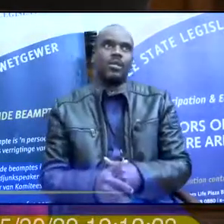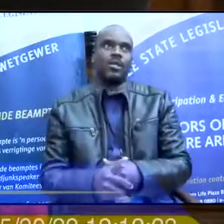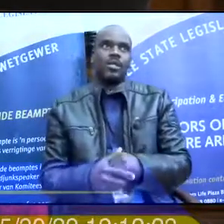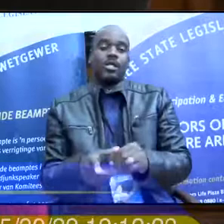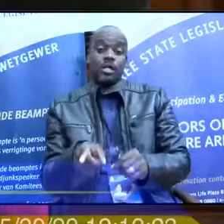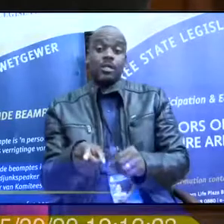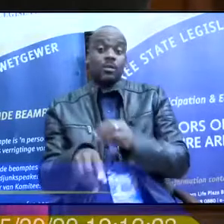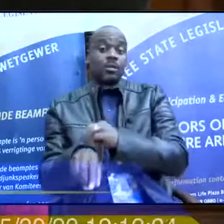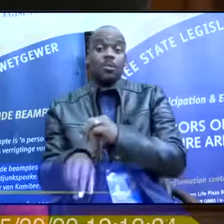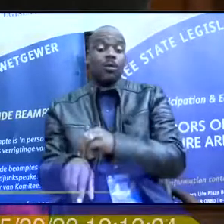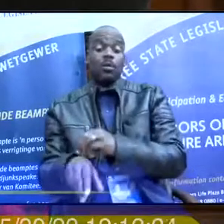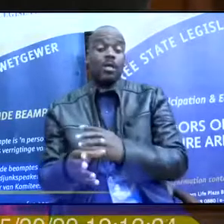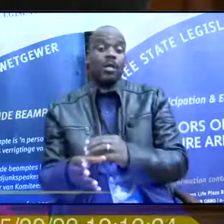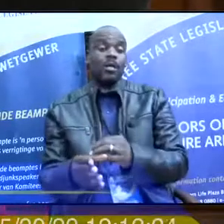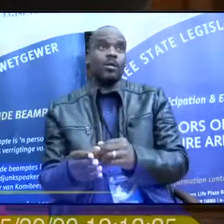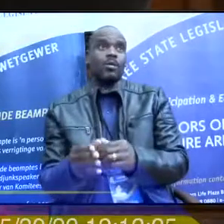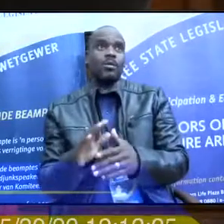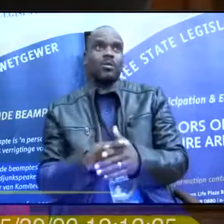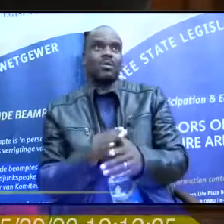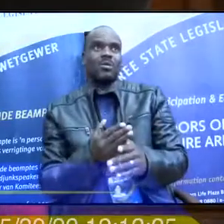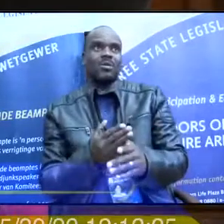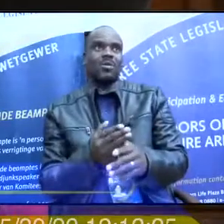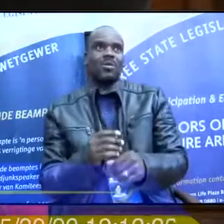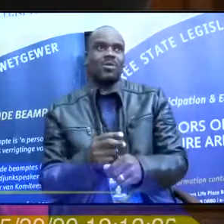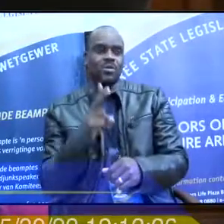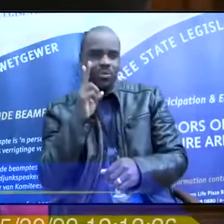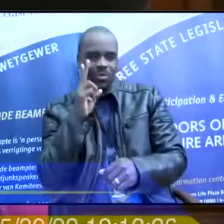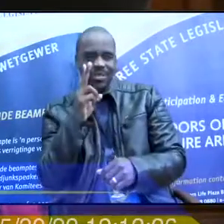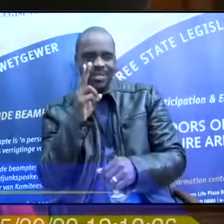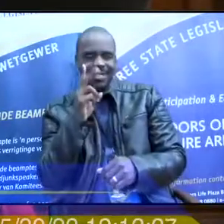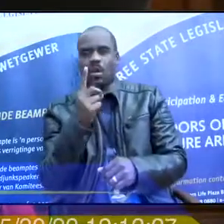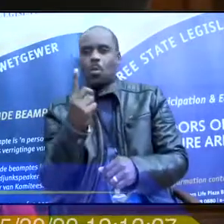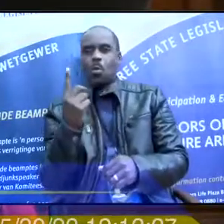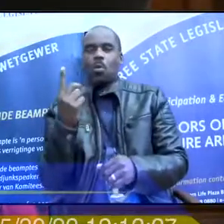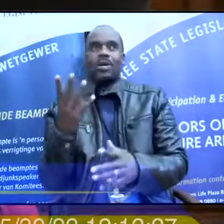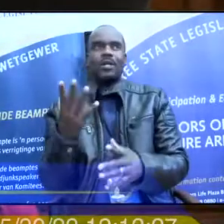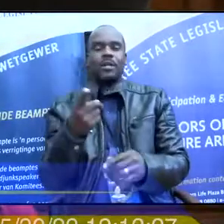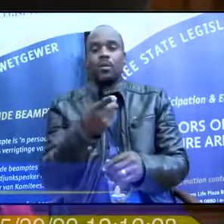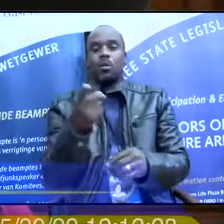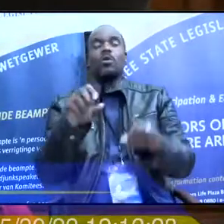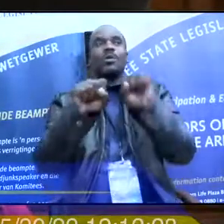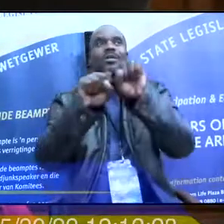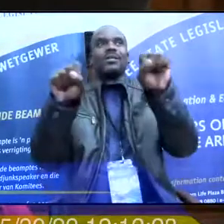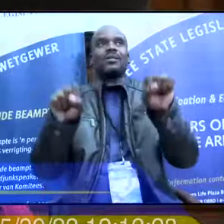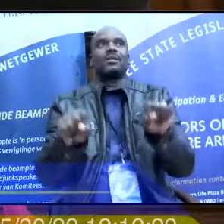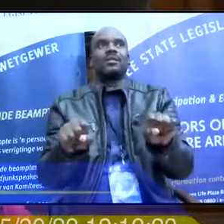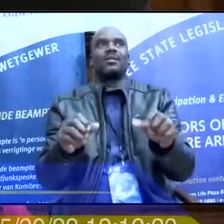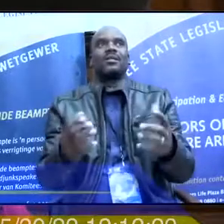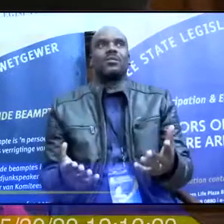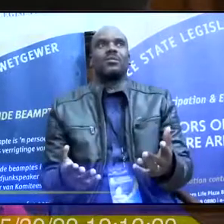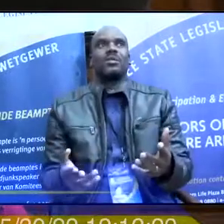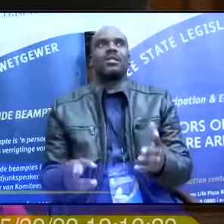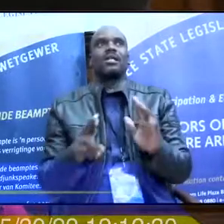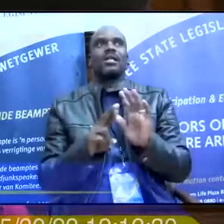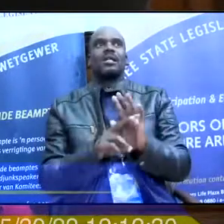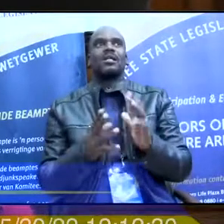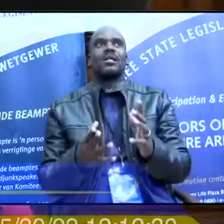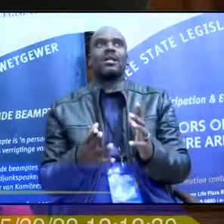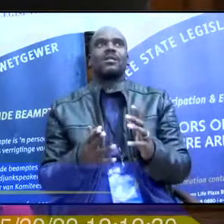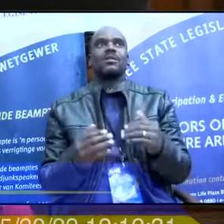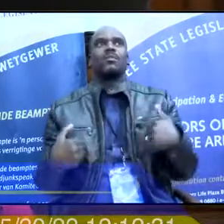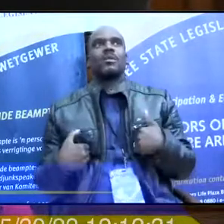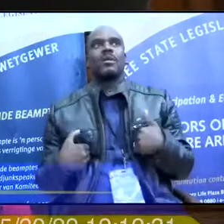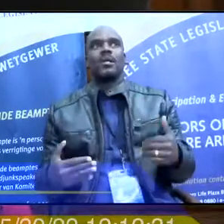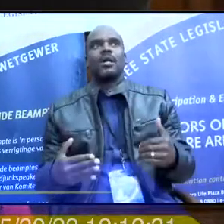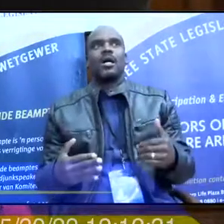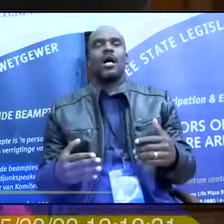they're sitting literally on trillions which are not coming back into the system and as a result they're not giving